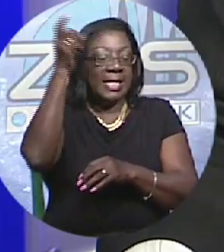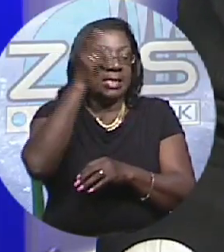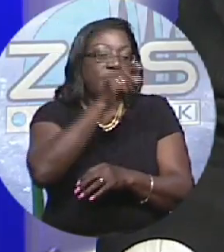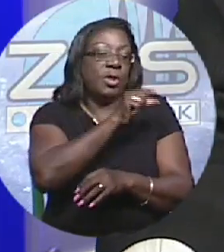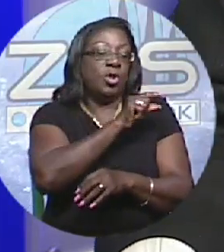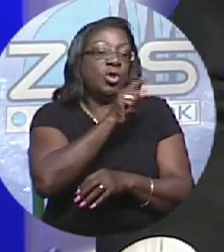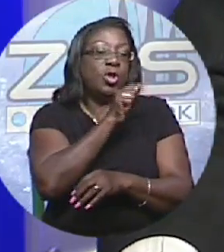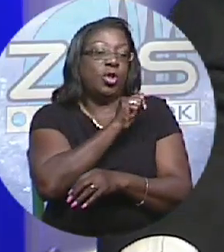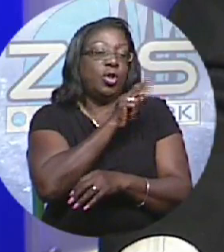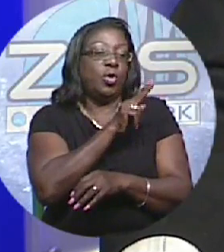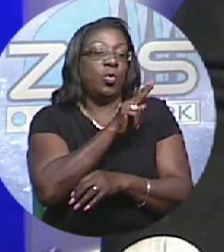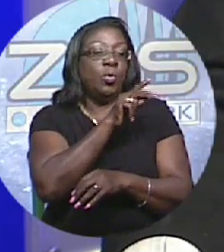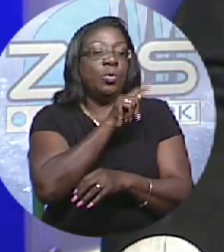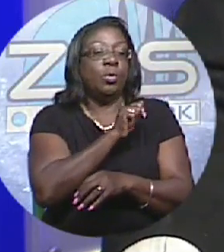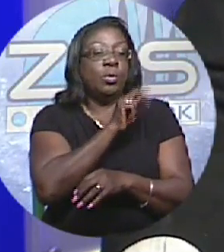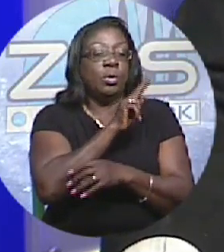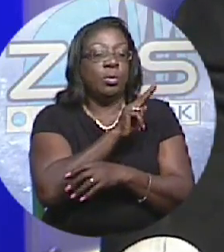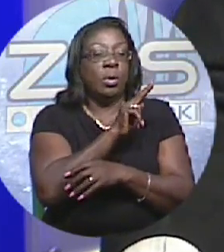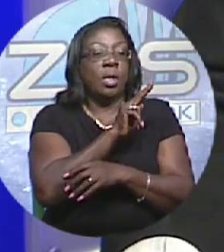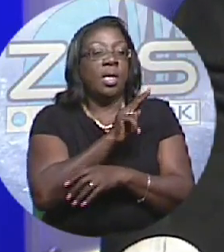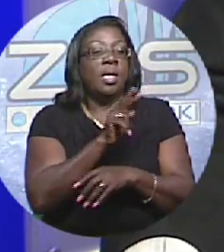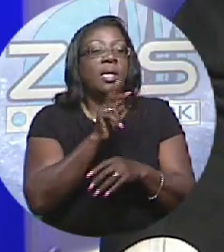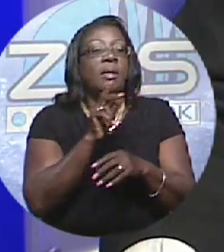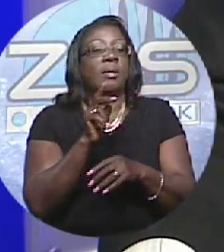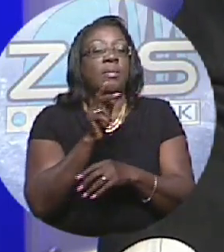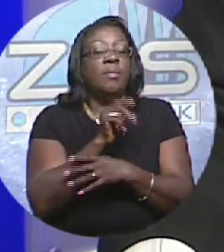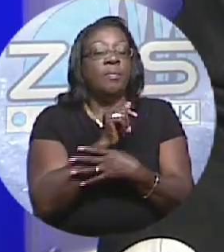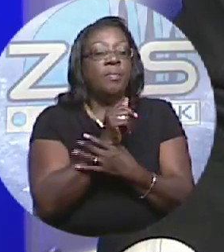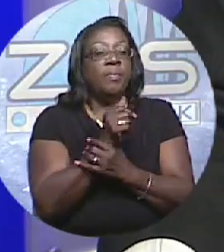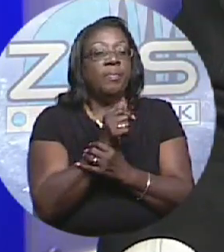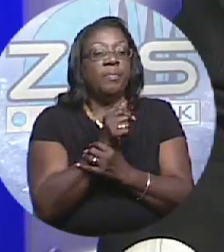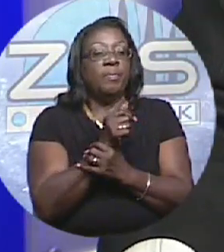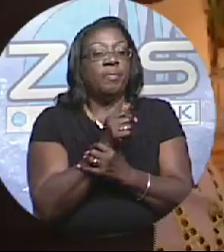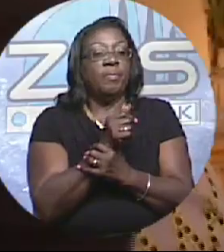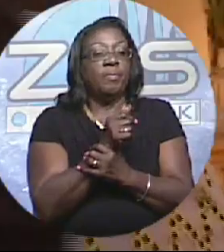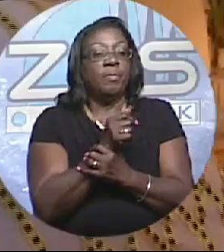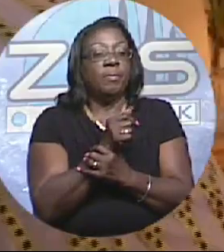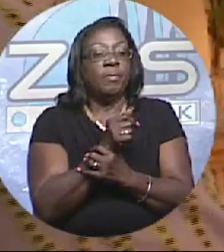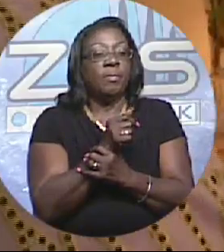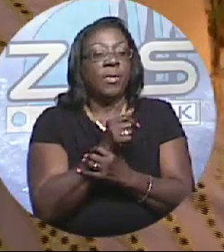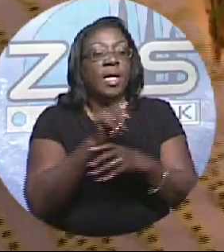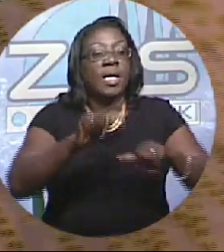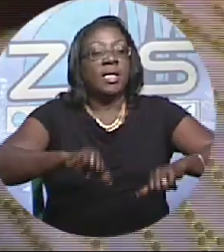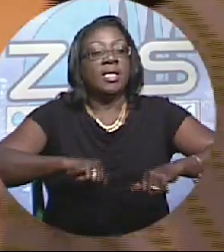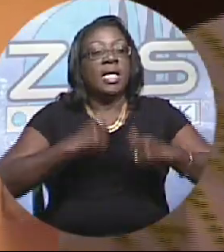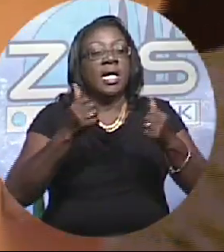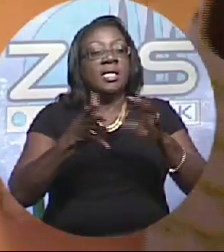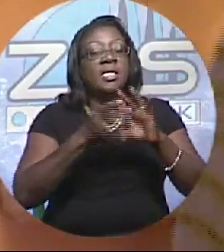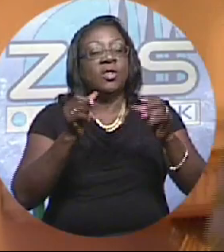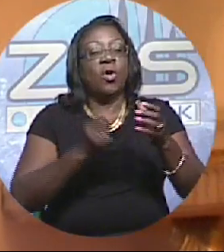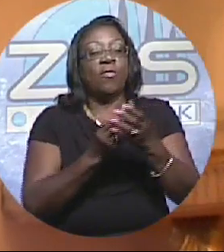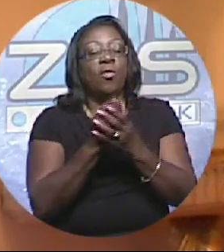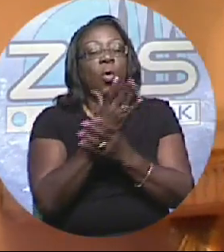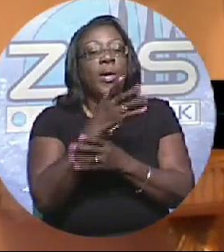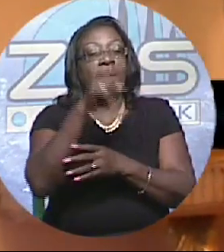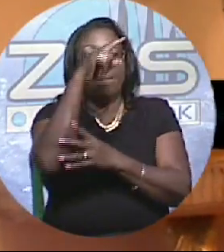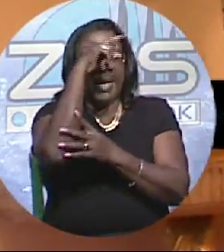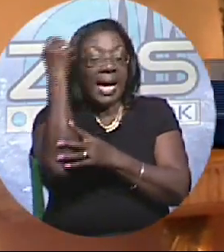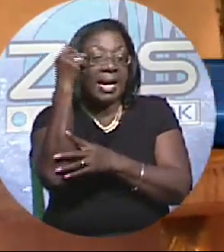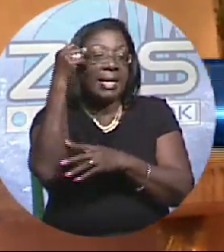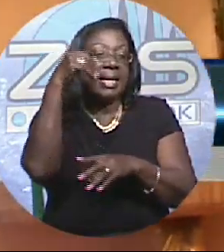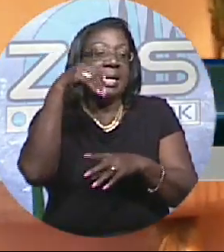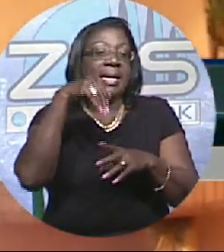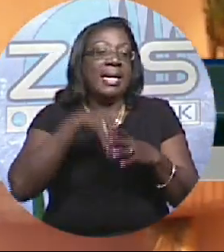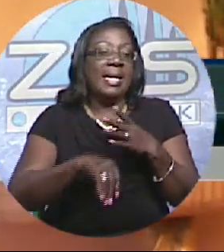past honorees on highlighting the achievements of women. The challenges of growing black and female in apartheid South